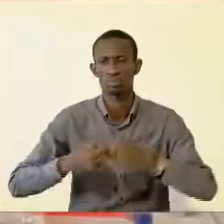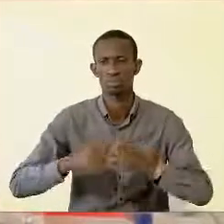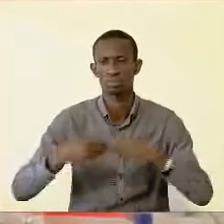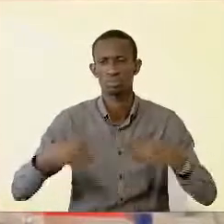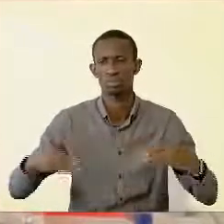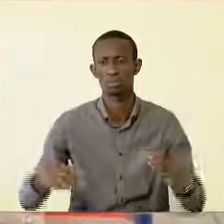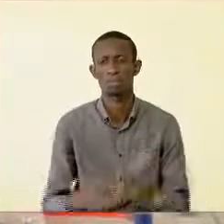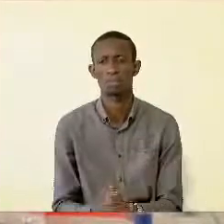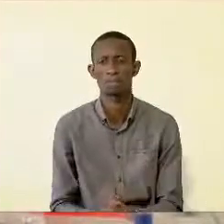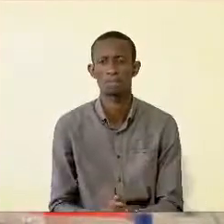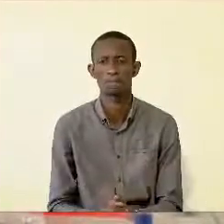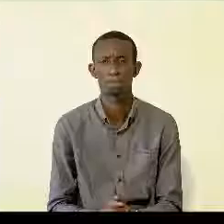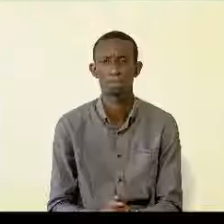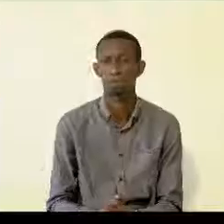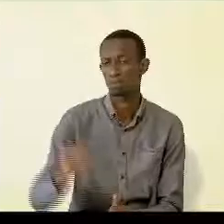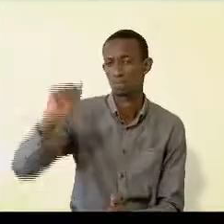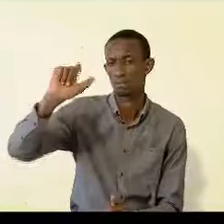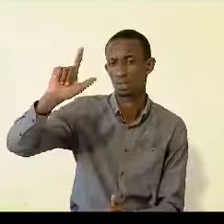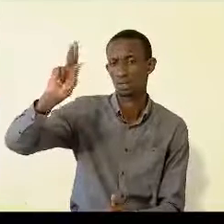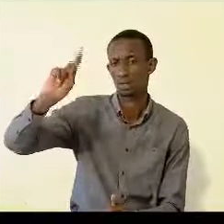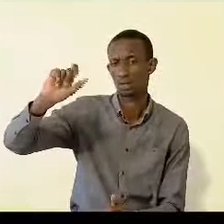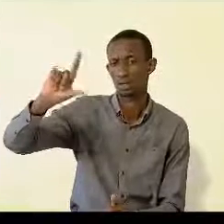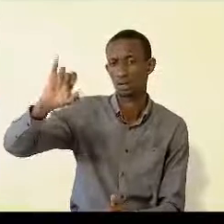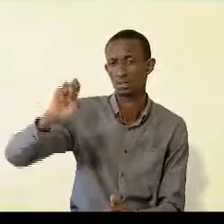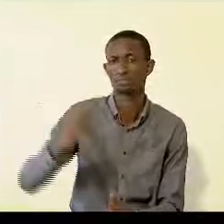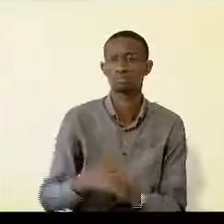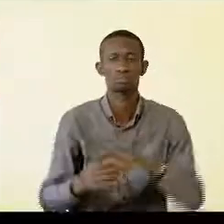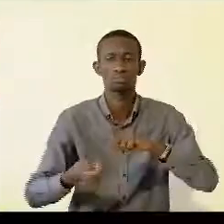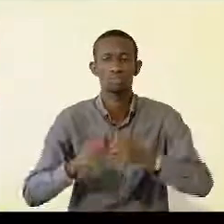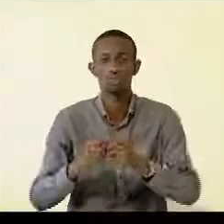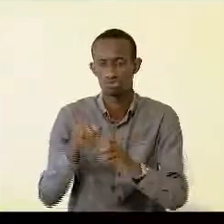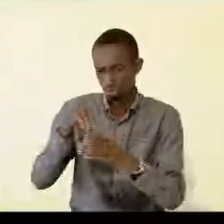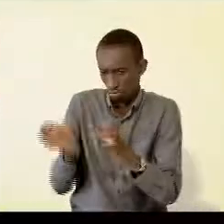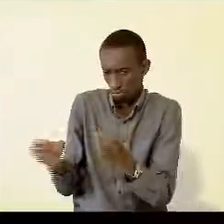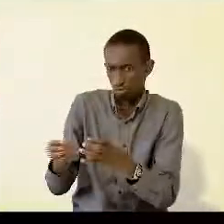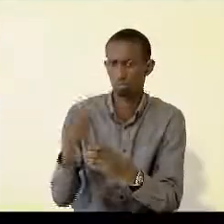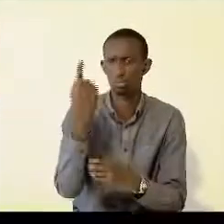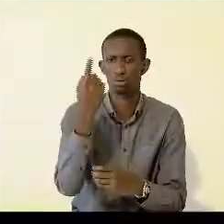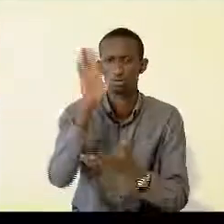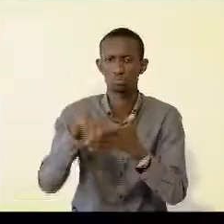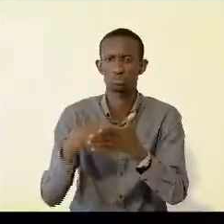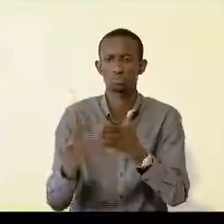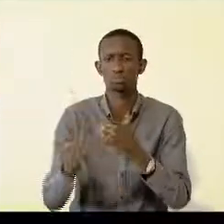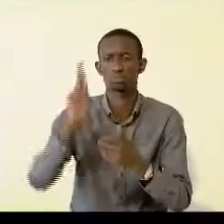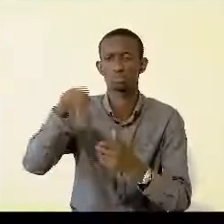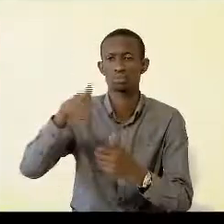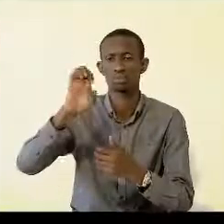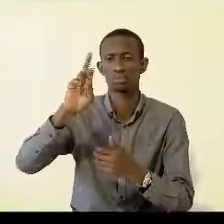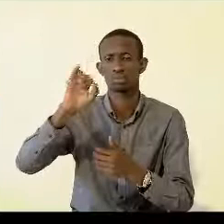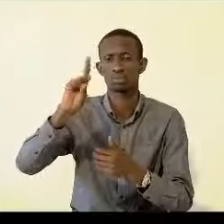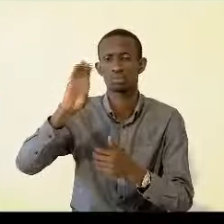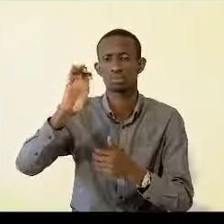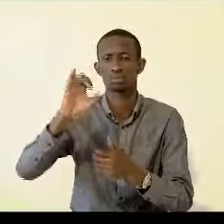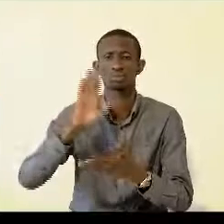properties. So the alkali metals are placed in group 1 of the periodic table. They rarely